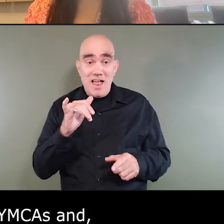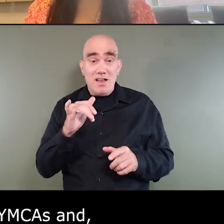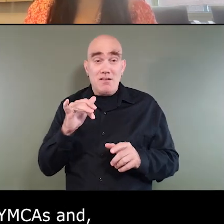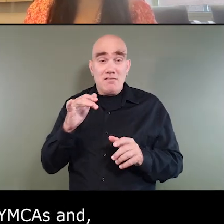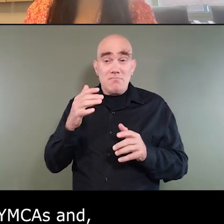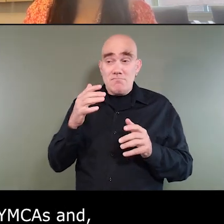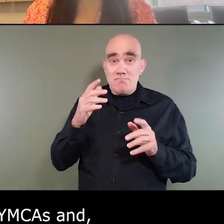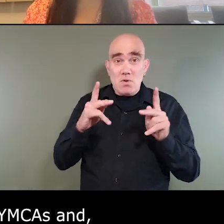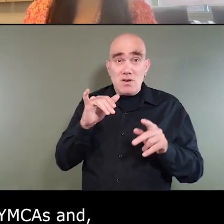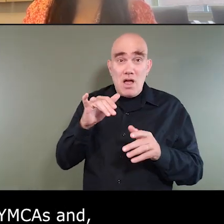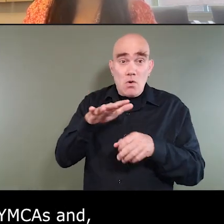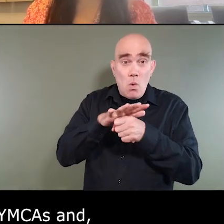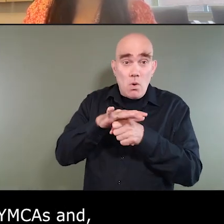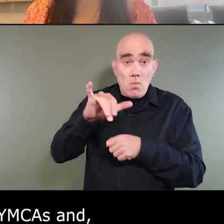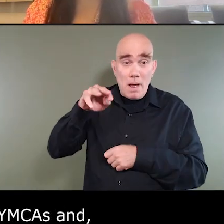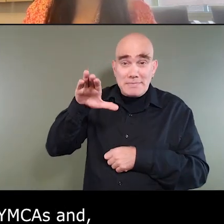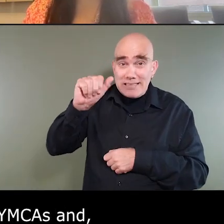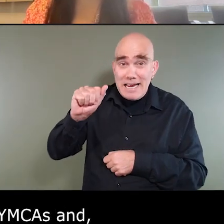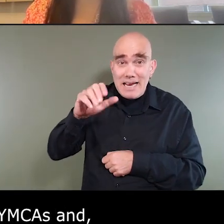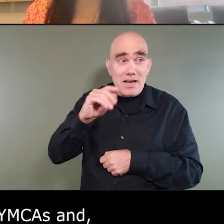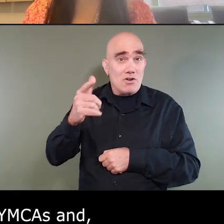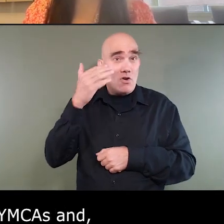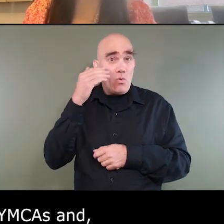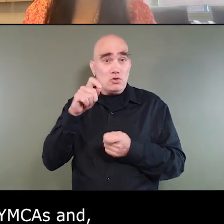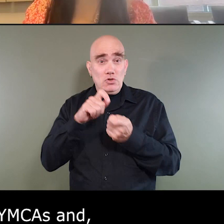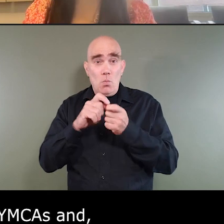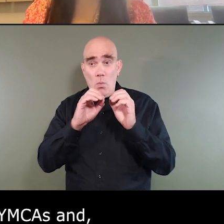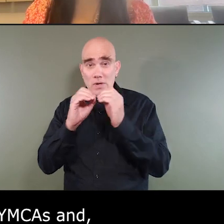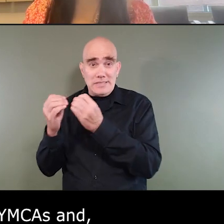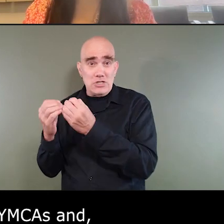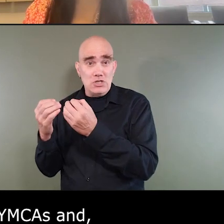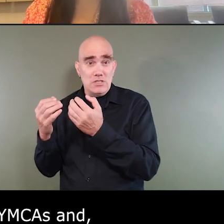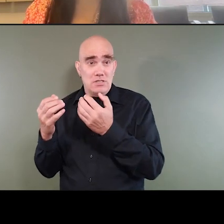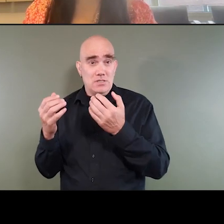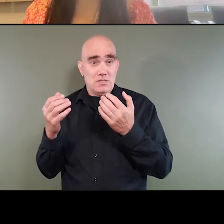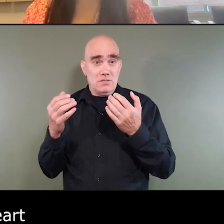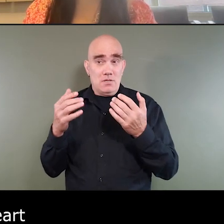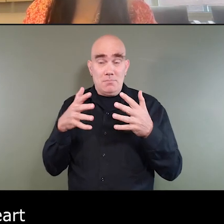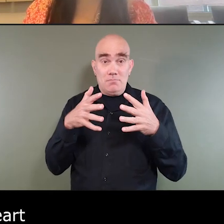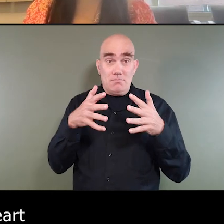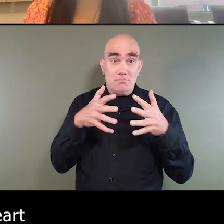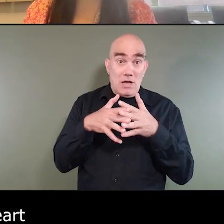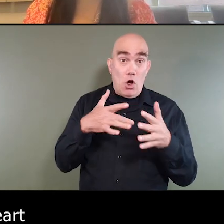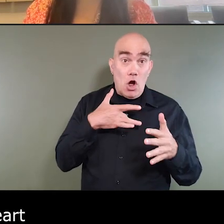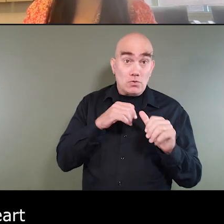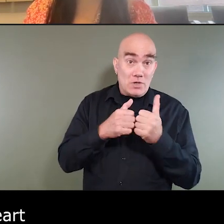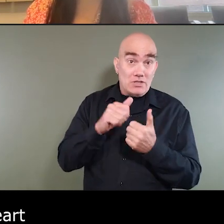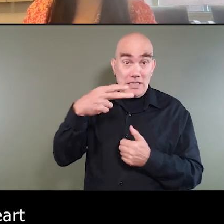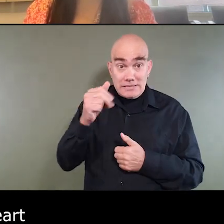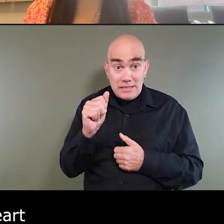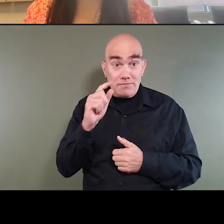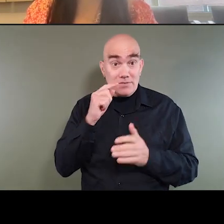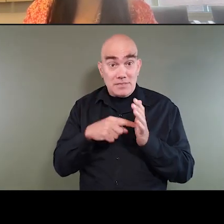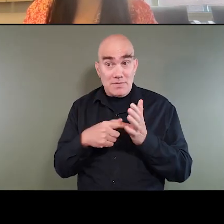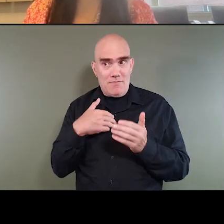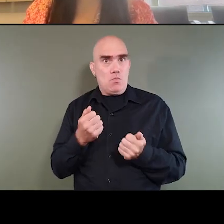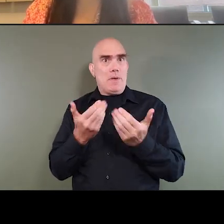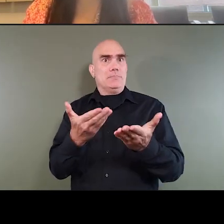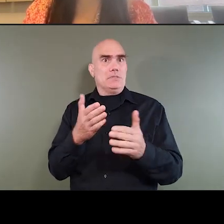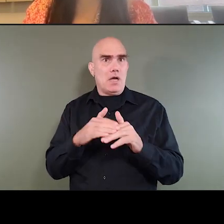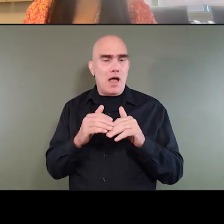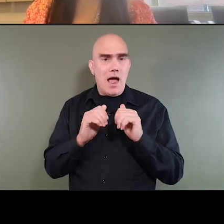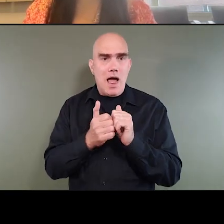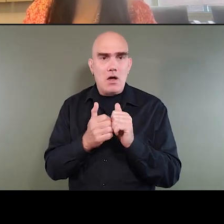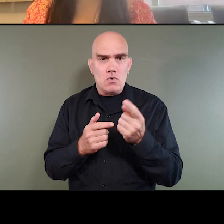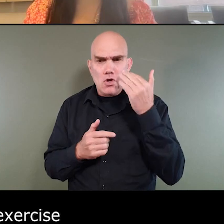the local YMCAs and certain organizations. The American Heart Association, for example, has